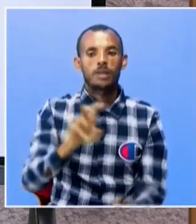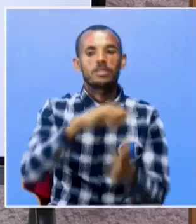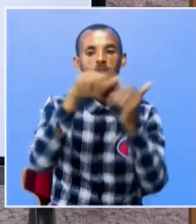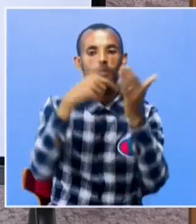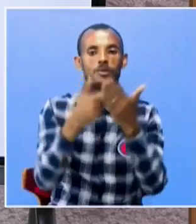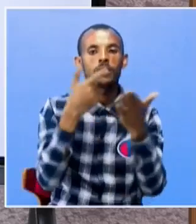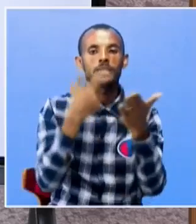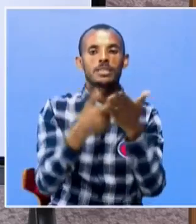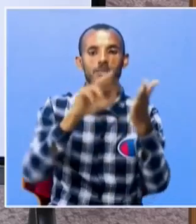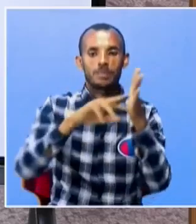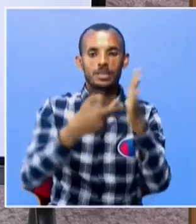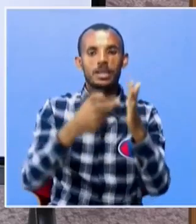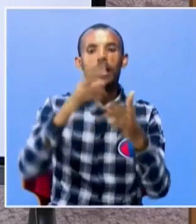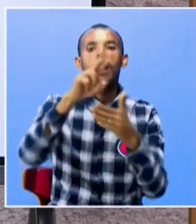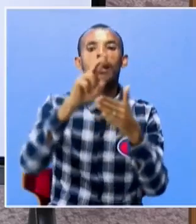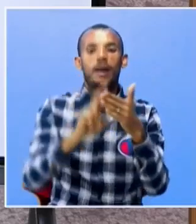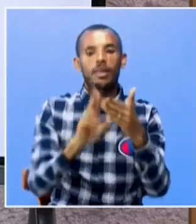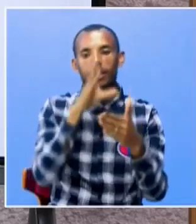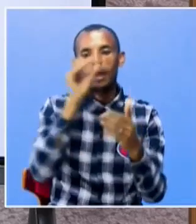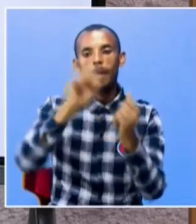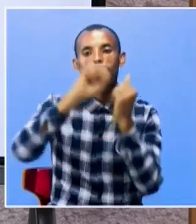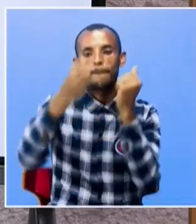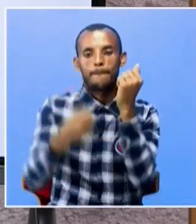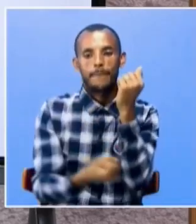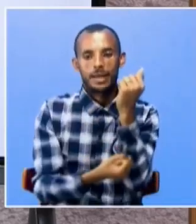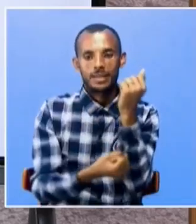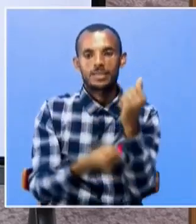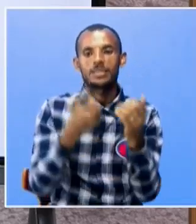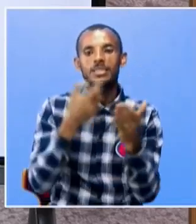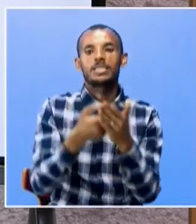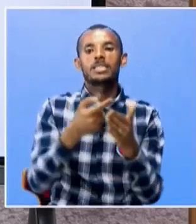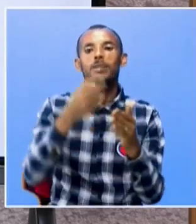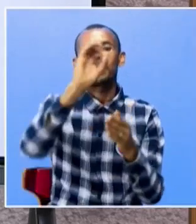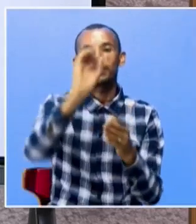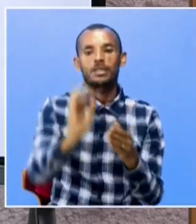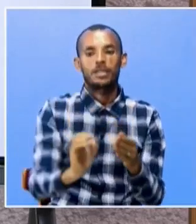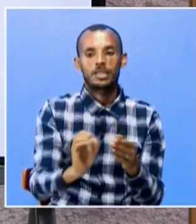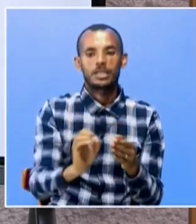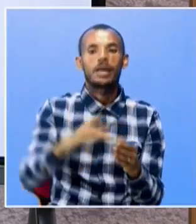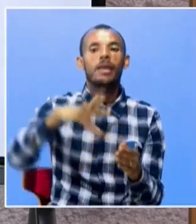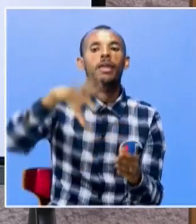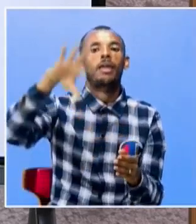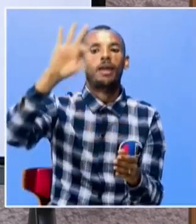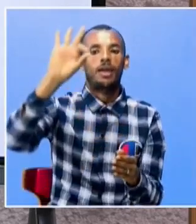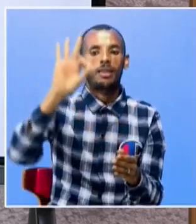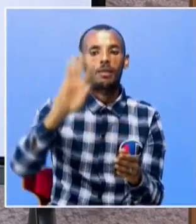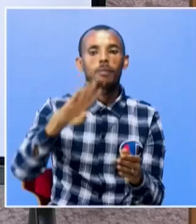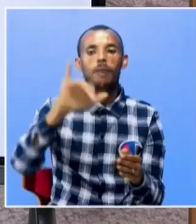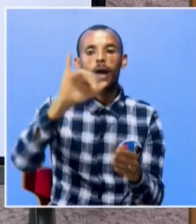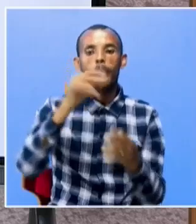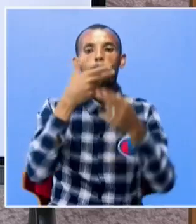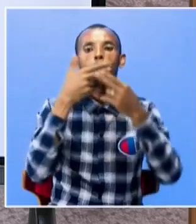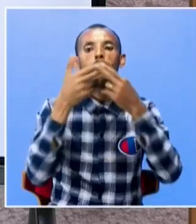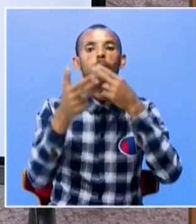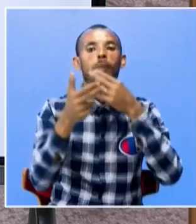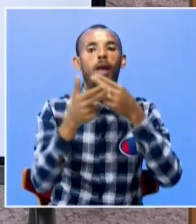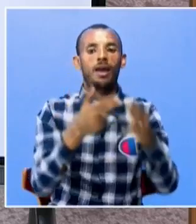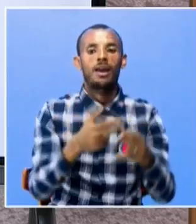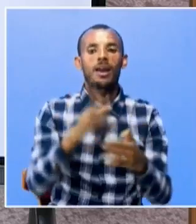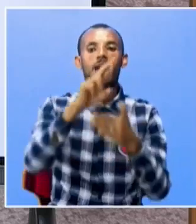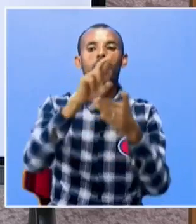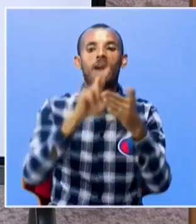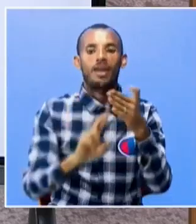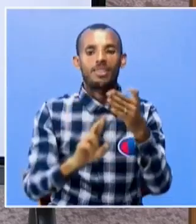this one is the rate, this one is the base. Therefore, this percentage is obtained by multiplying rate and